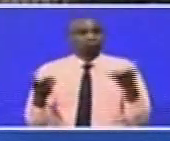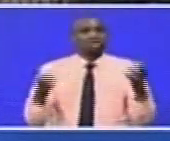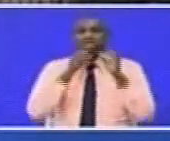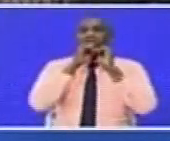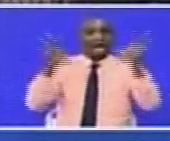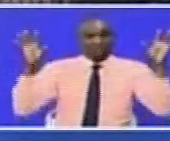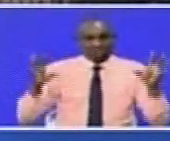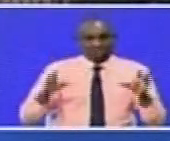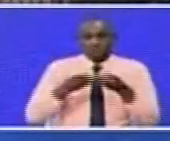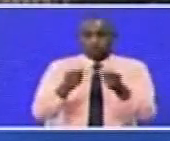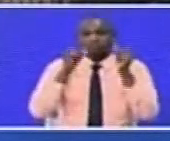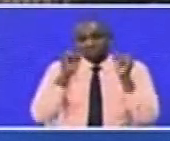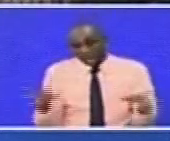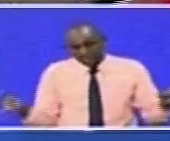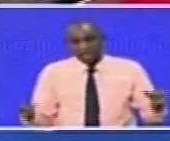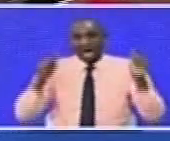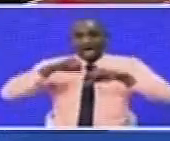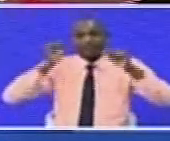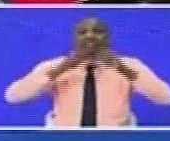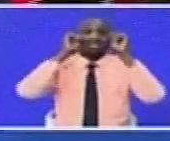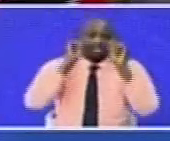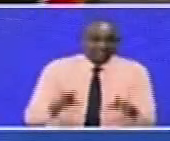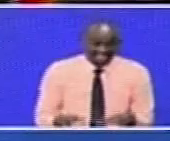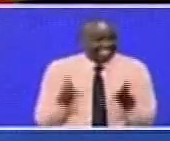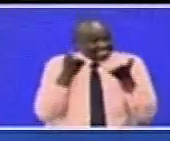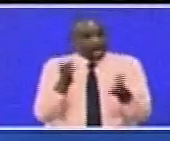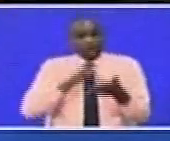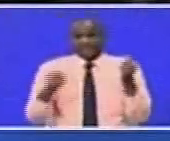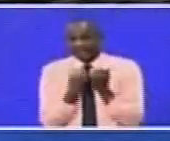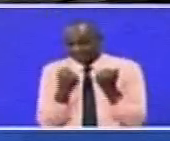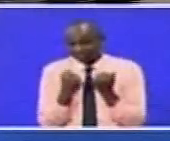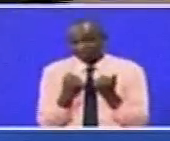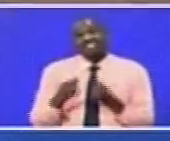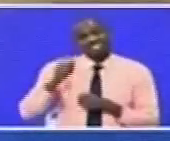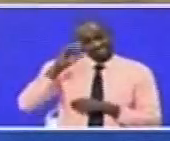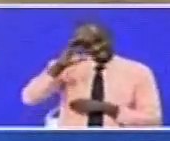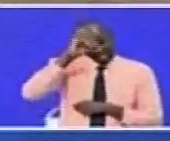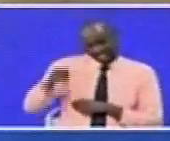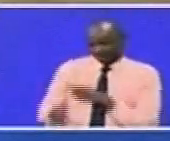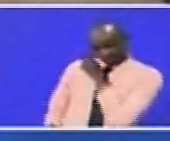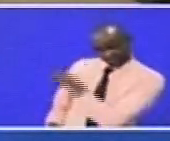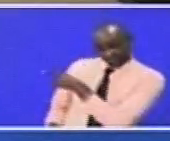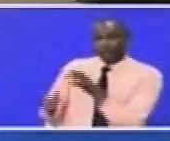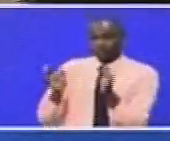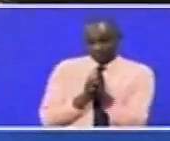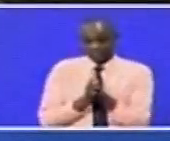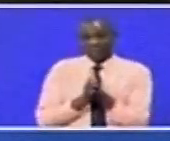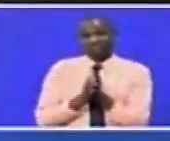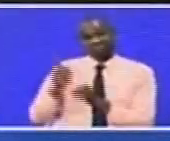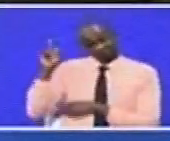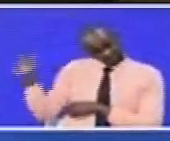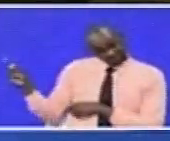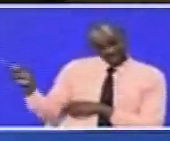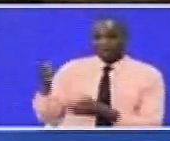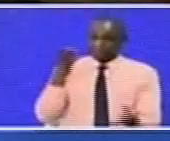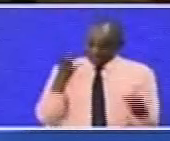smoke, there was no deal. It seems now that Deputy Chief Justice Kalpana Rawal and Justice Philip Tinoi may